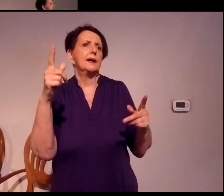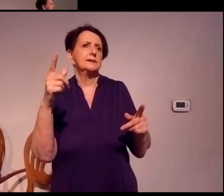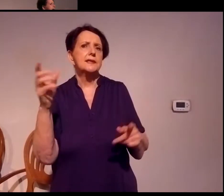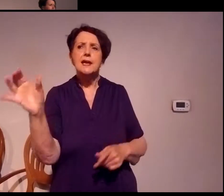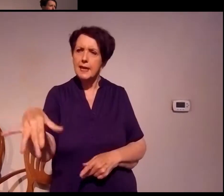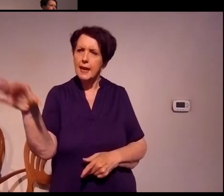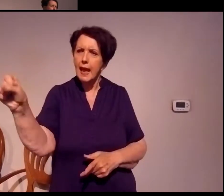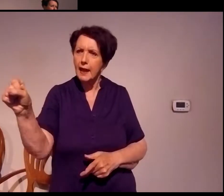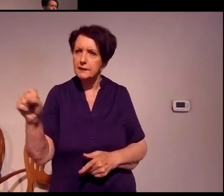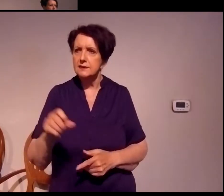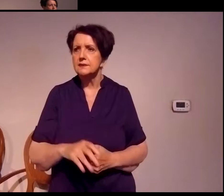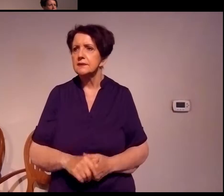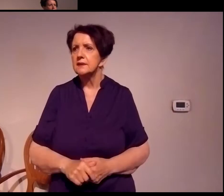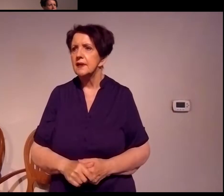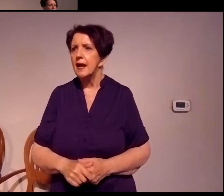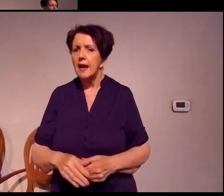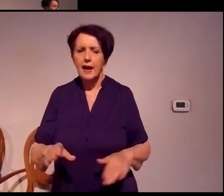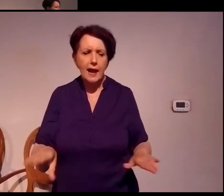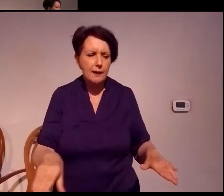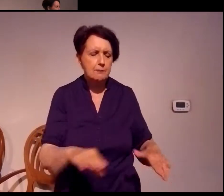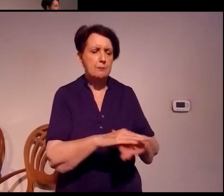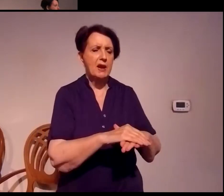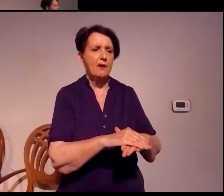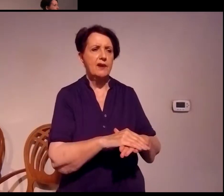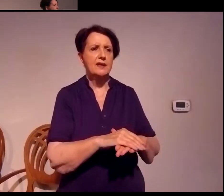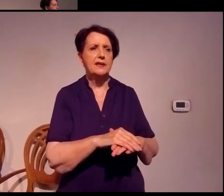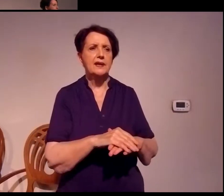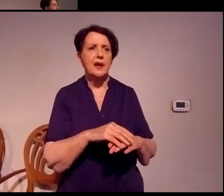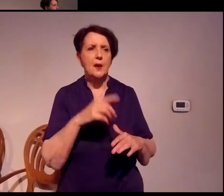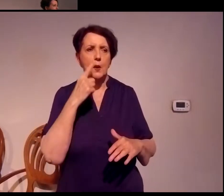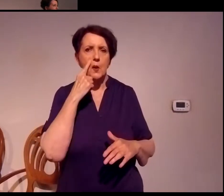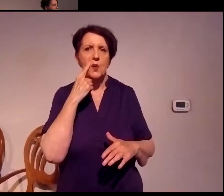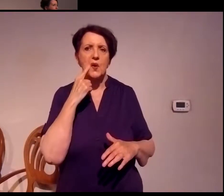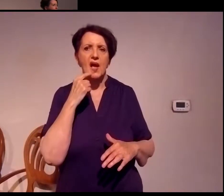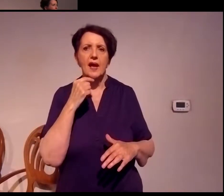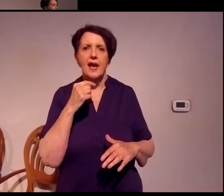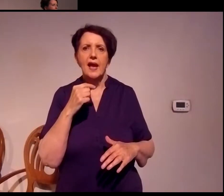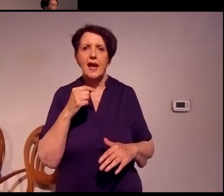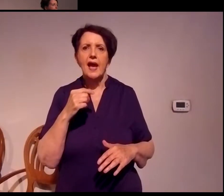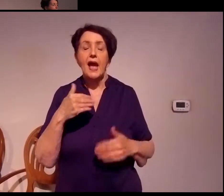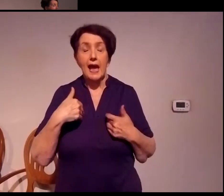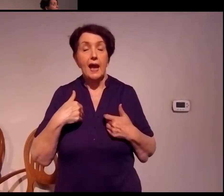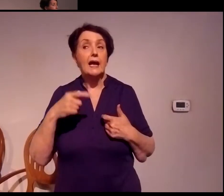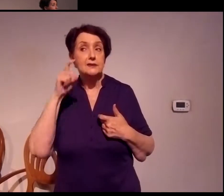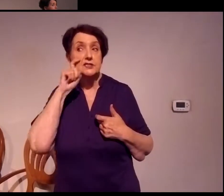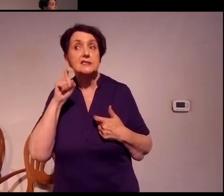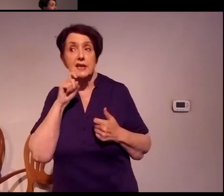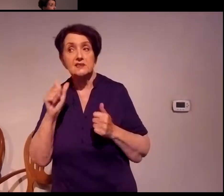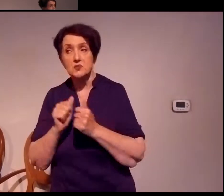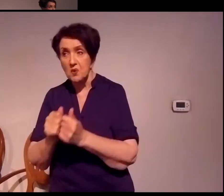Yes. I married, dated, had sex with, I know it's a church.